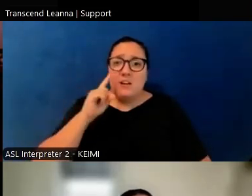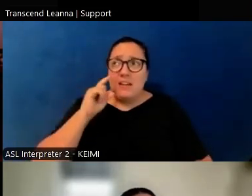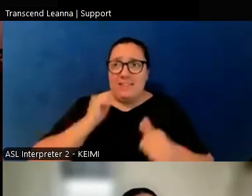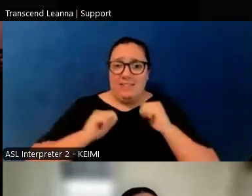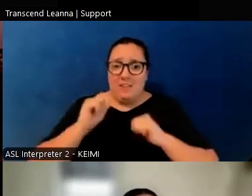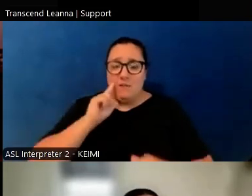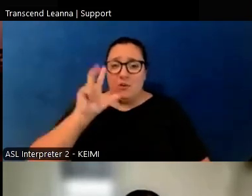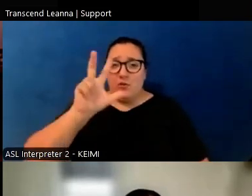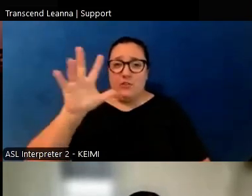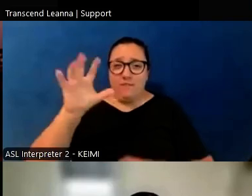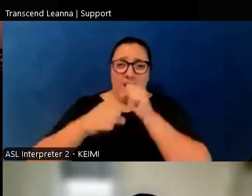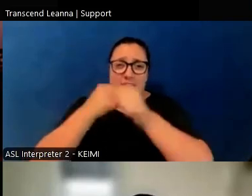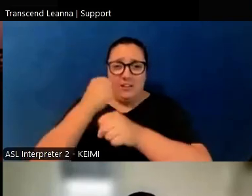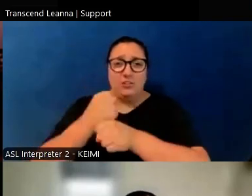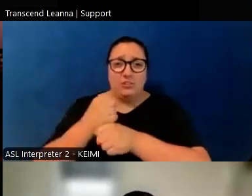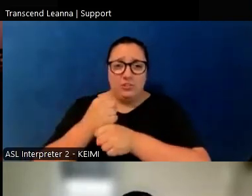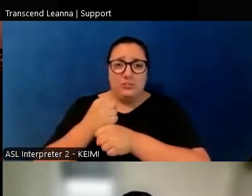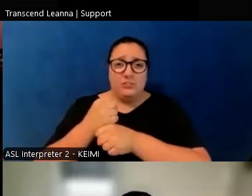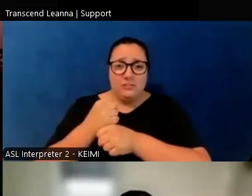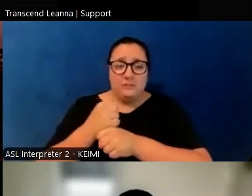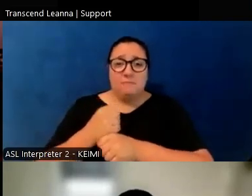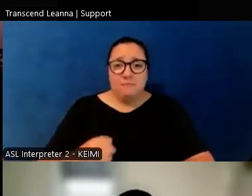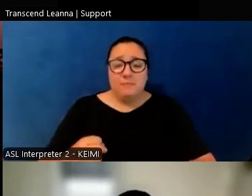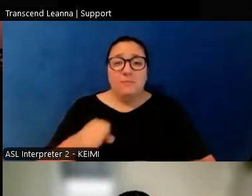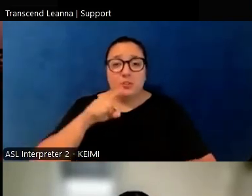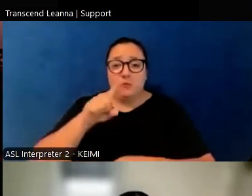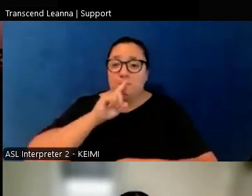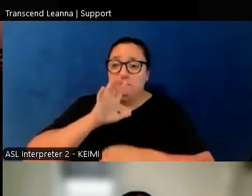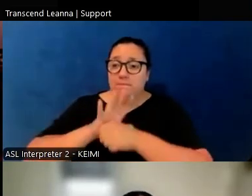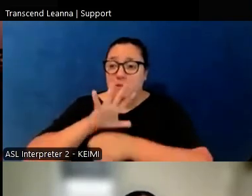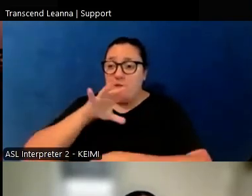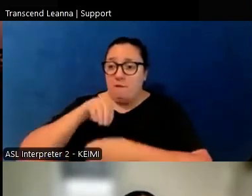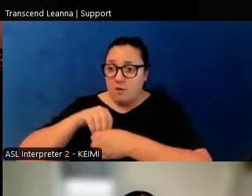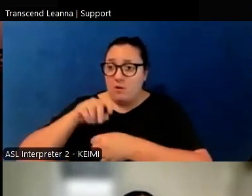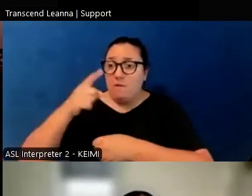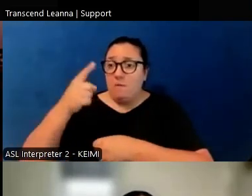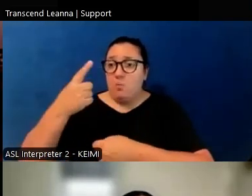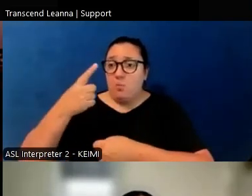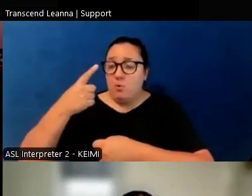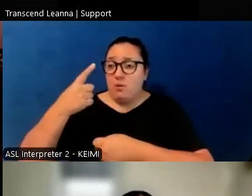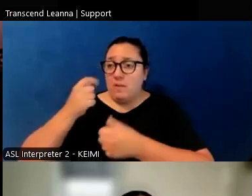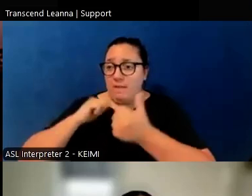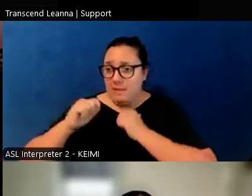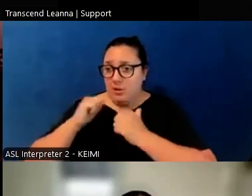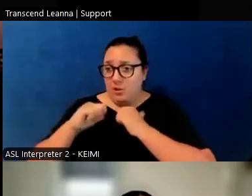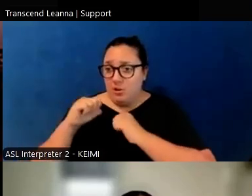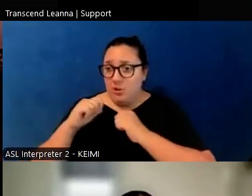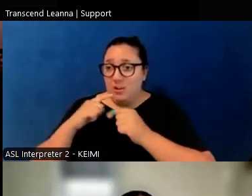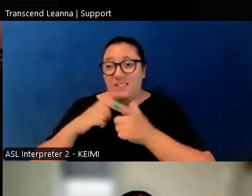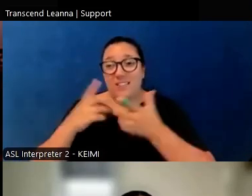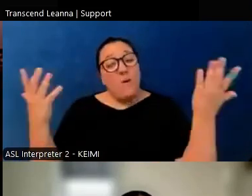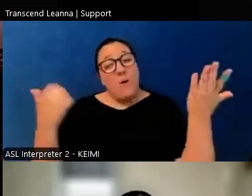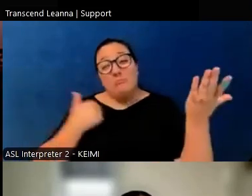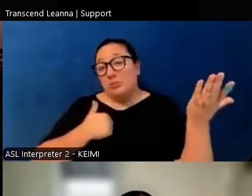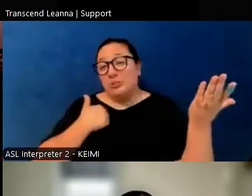years. Mm-hmm. It's, you dedicate yourself to a production and then, well, we're only going to give you this